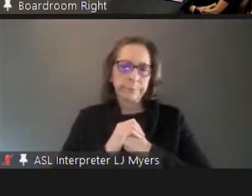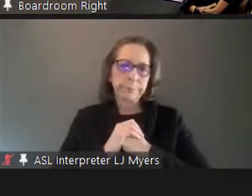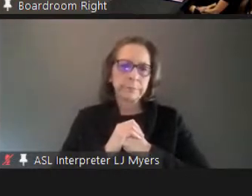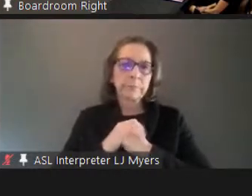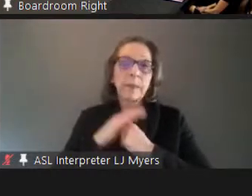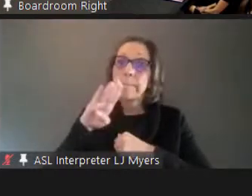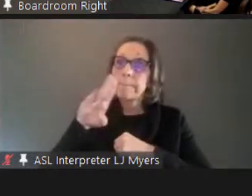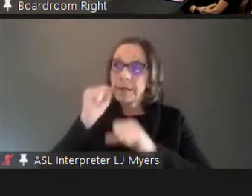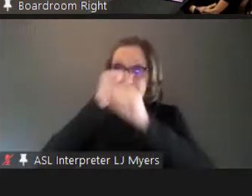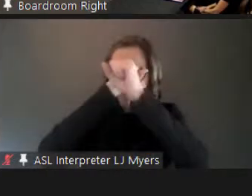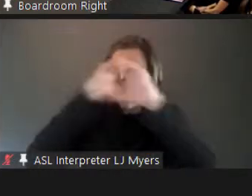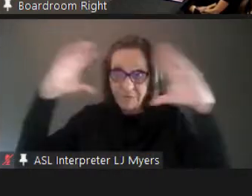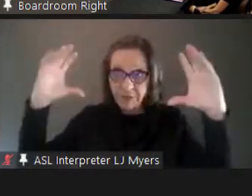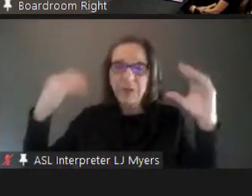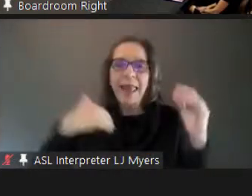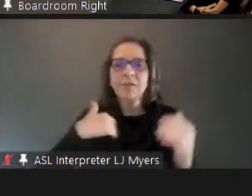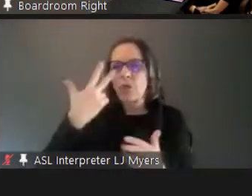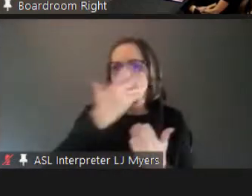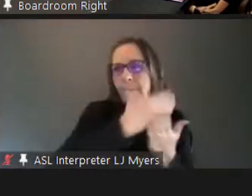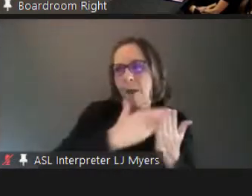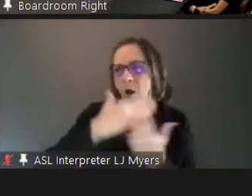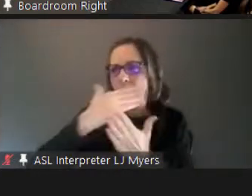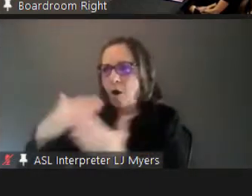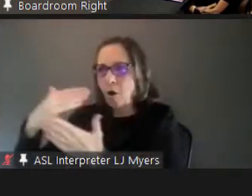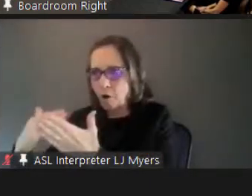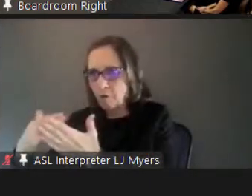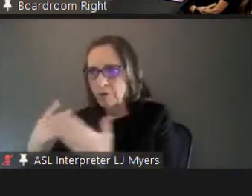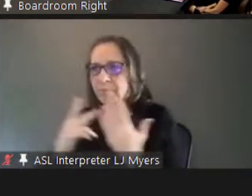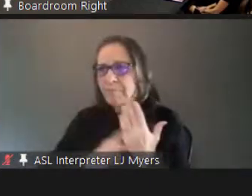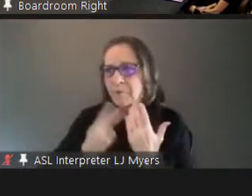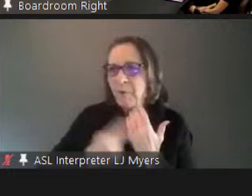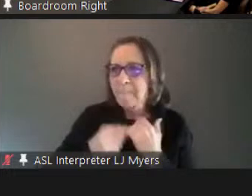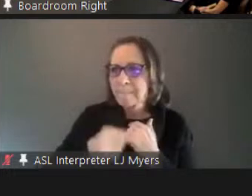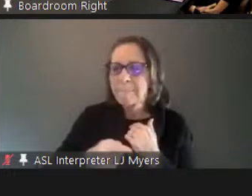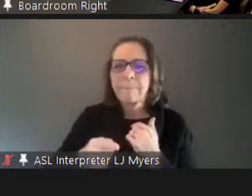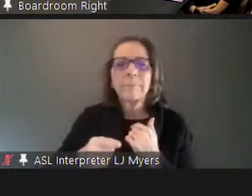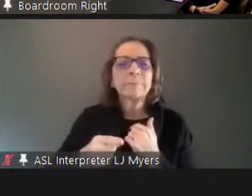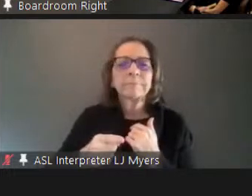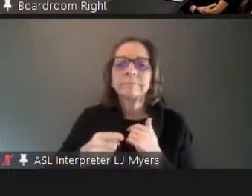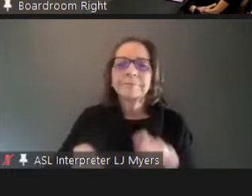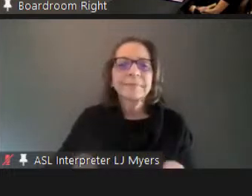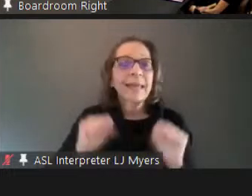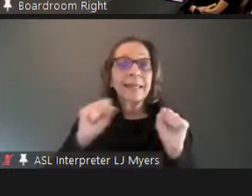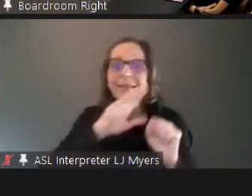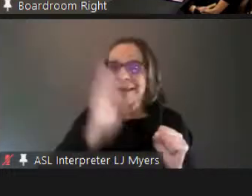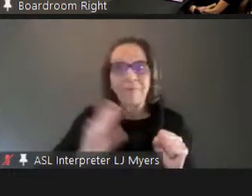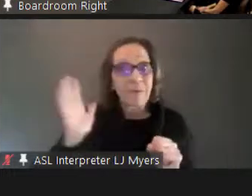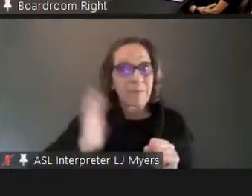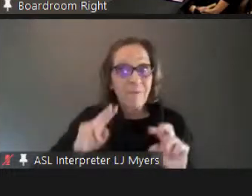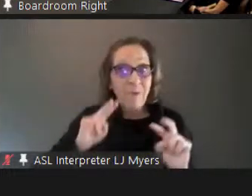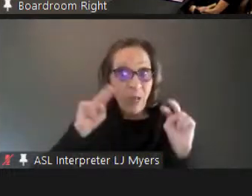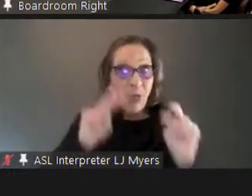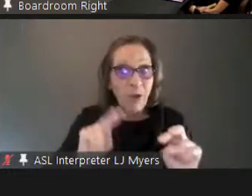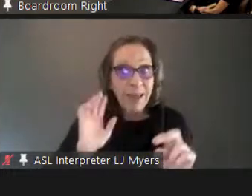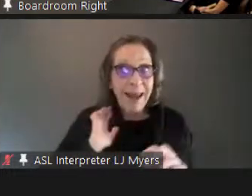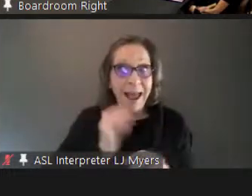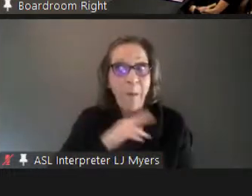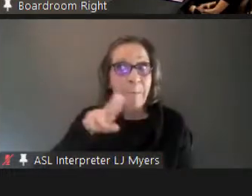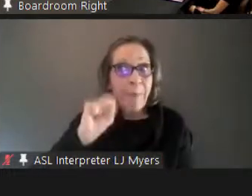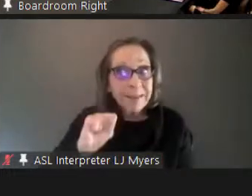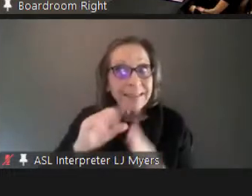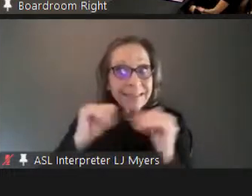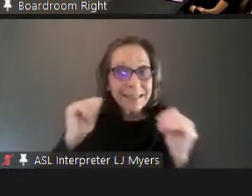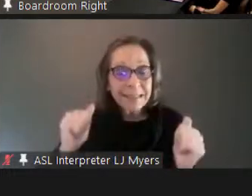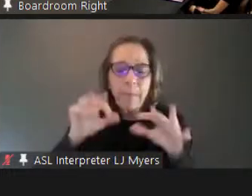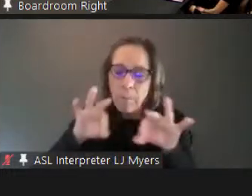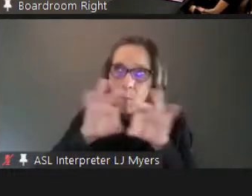Bus vision is a three-phase initiative to take an unprecedented look at our bus system as a vital